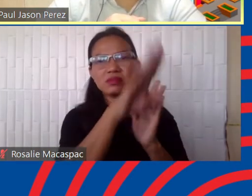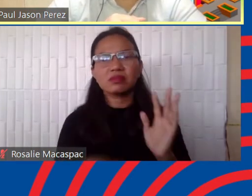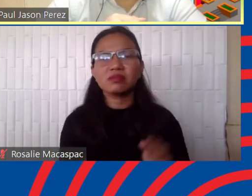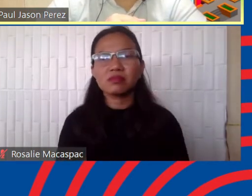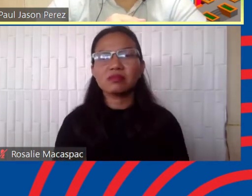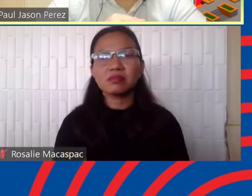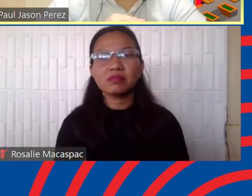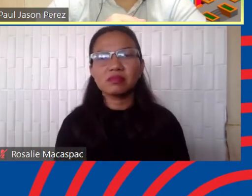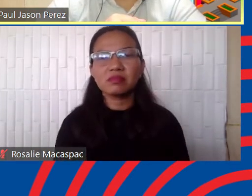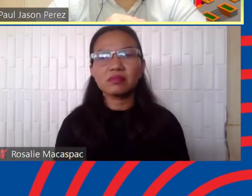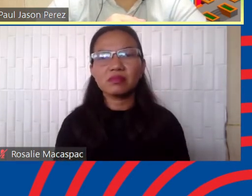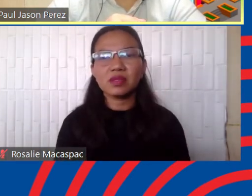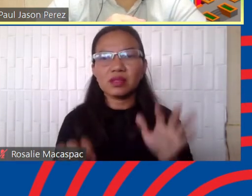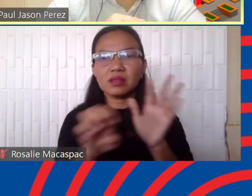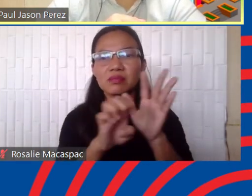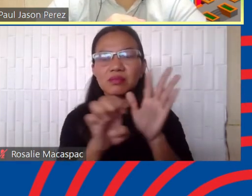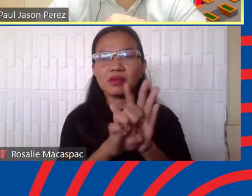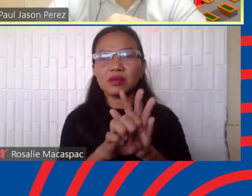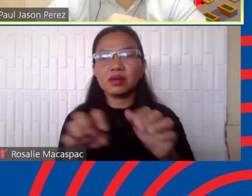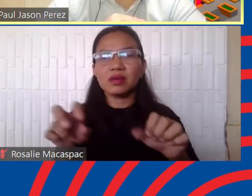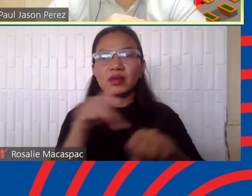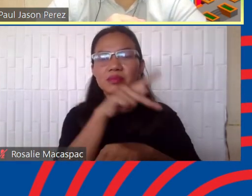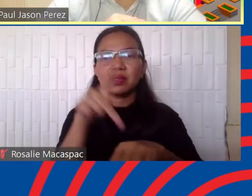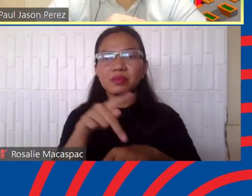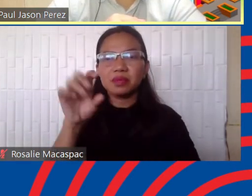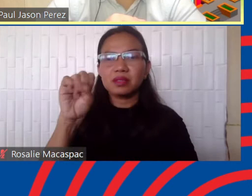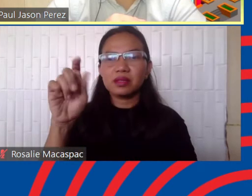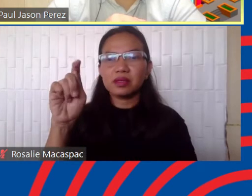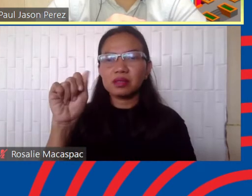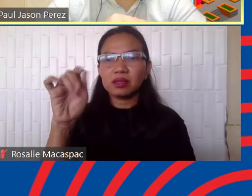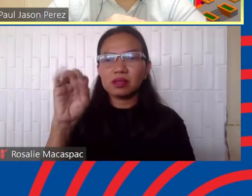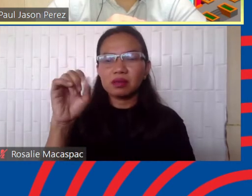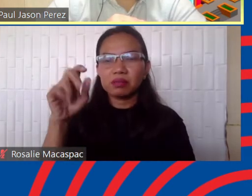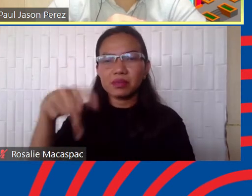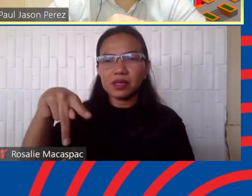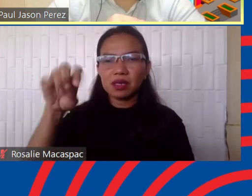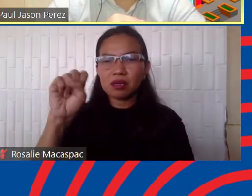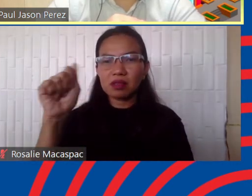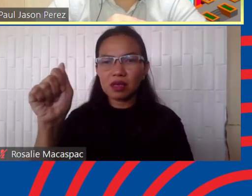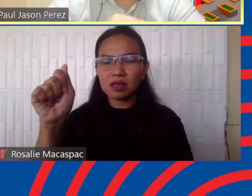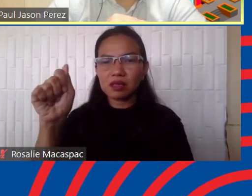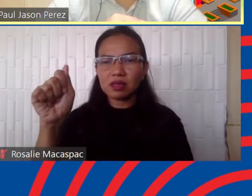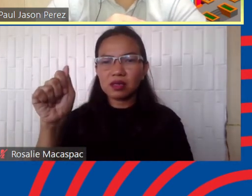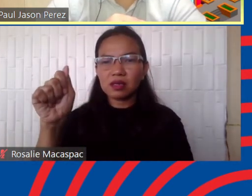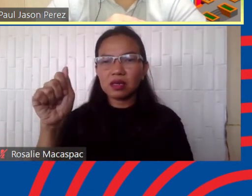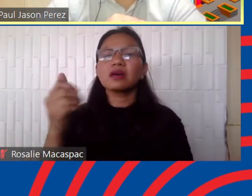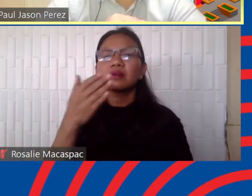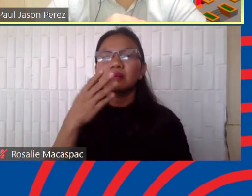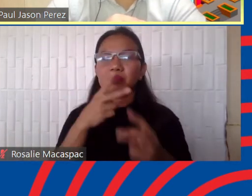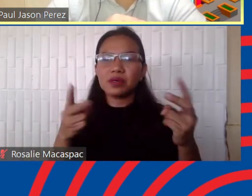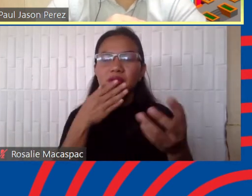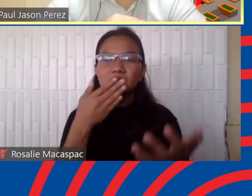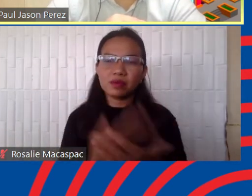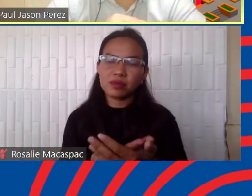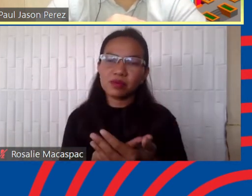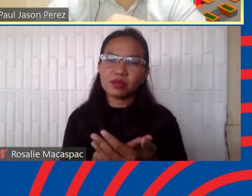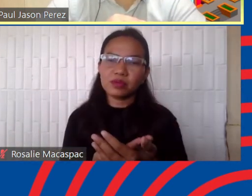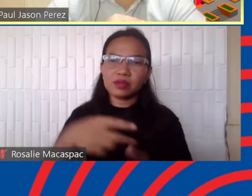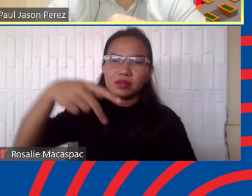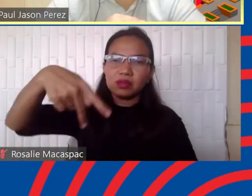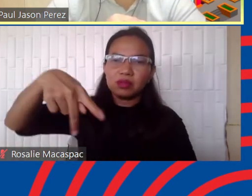the the Philippine Statistics Authority, they have a very good platform which is known as